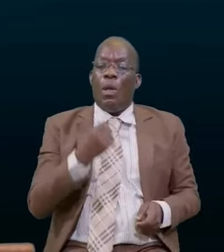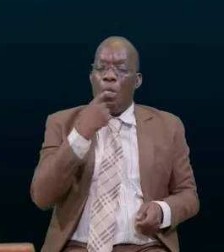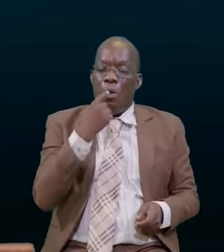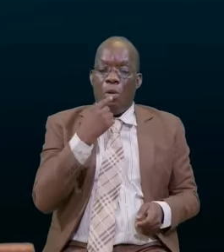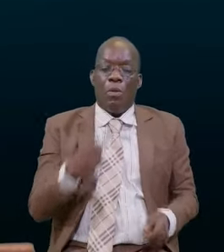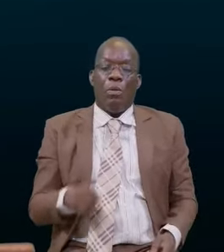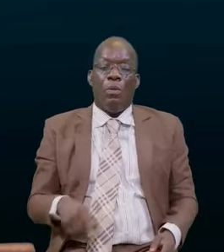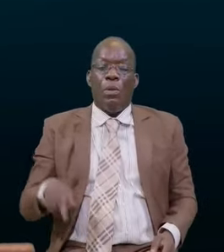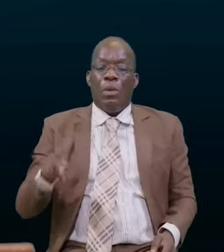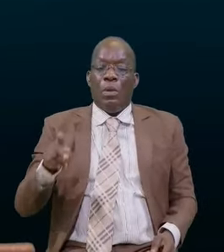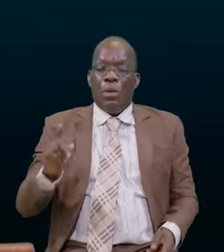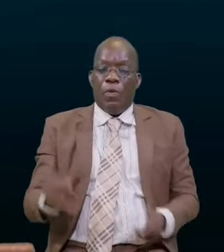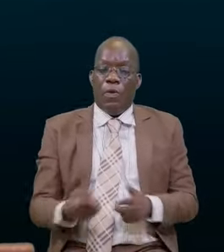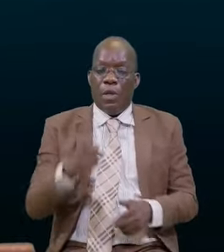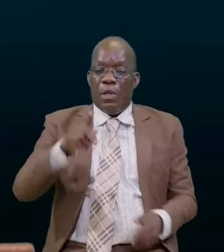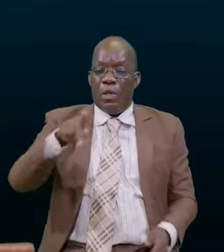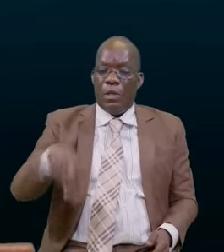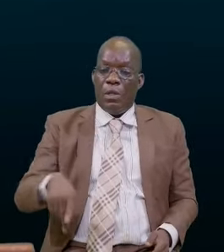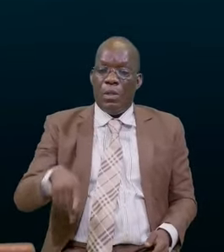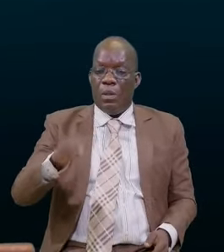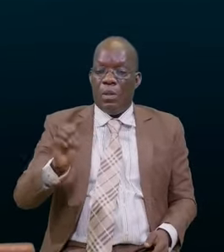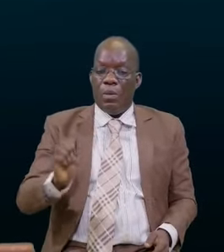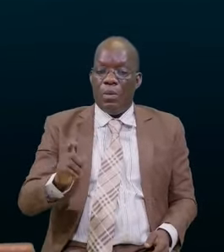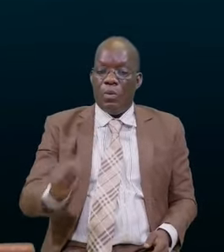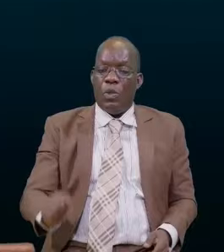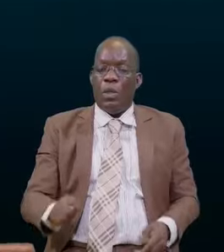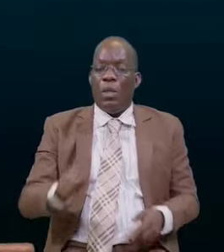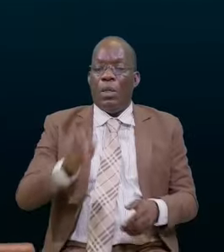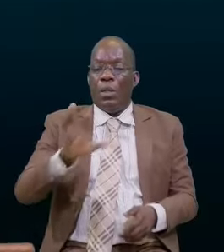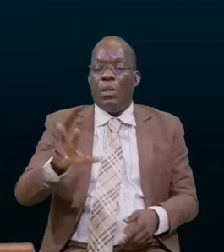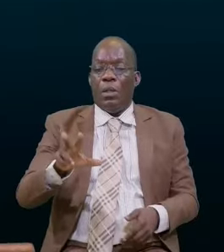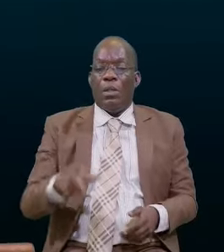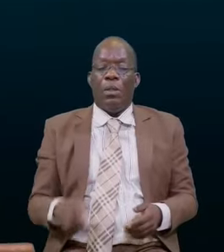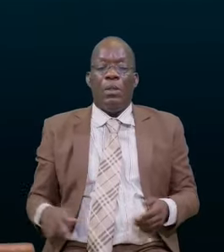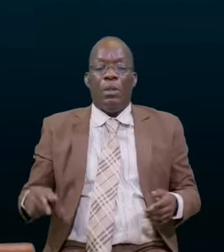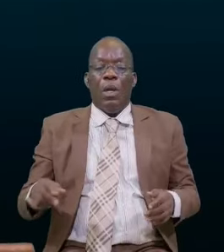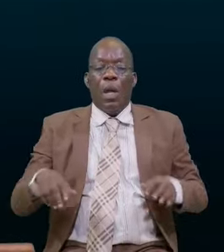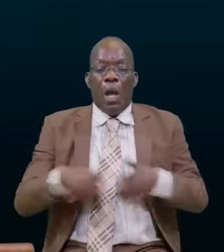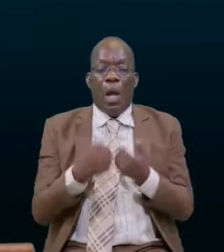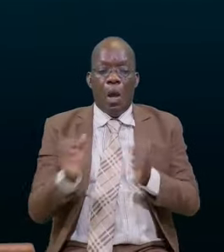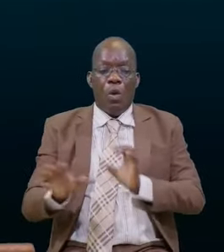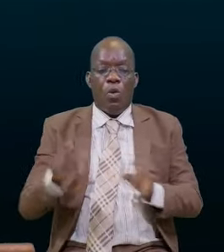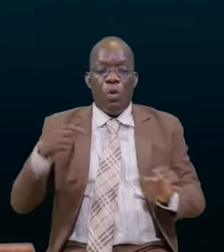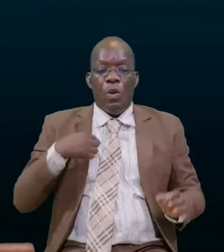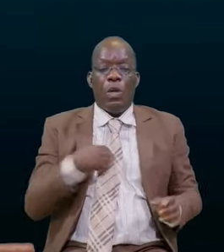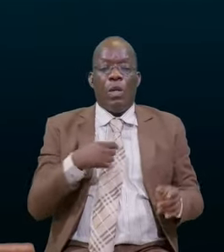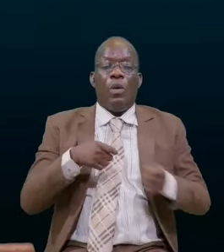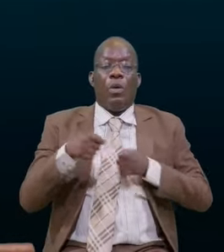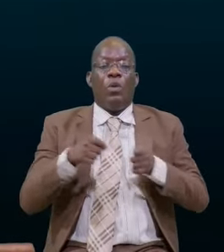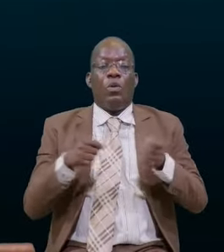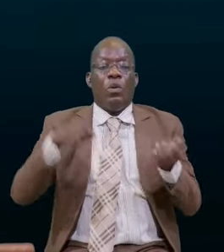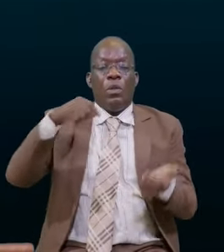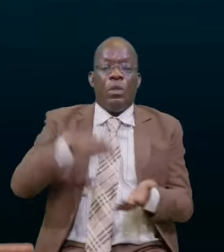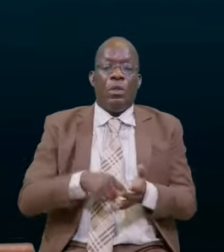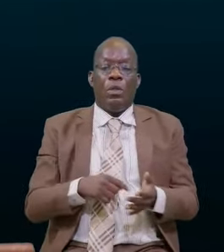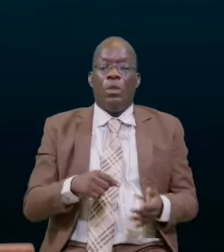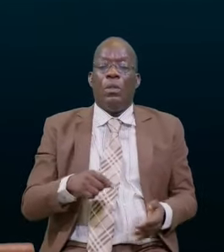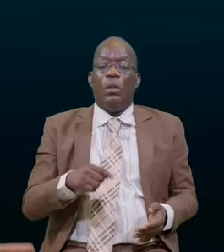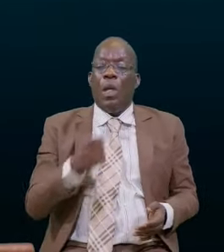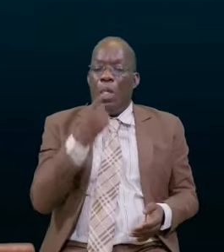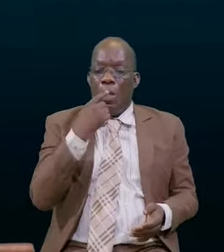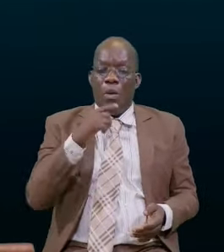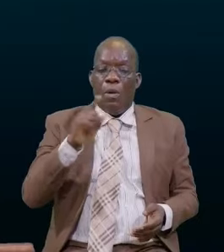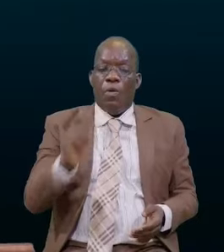how do we keep this tongue how do we get this tongue in the right direction in the book of First Peter chapter